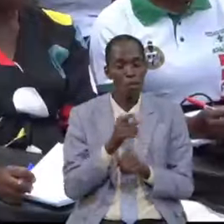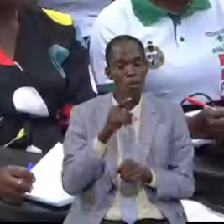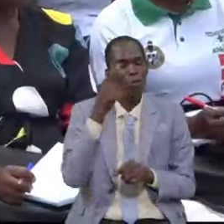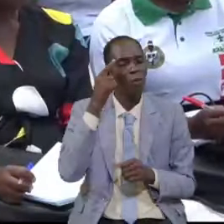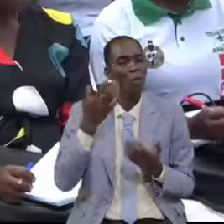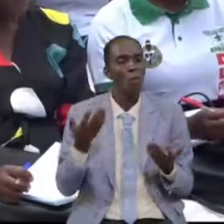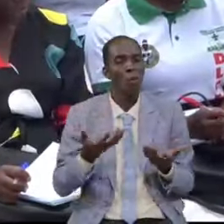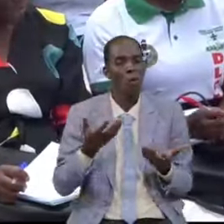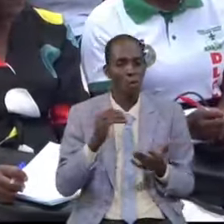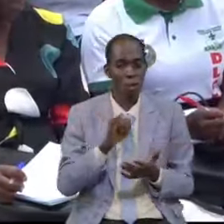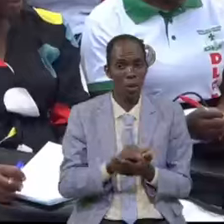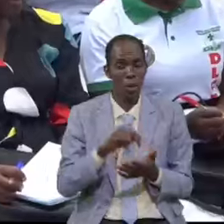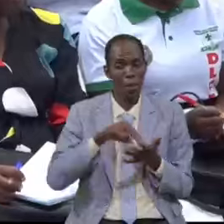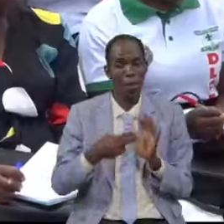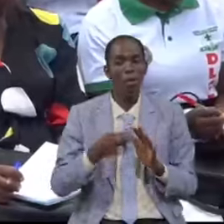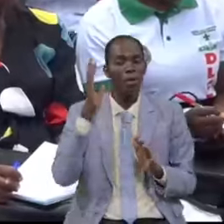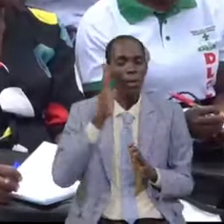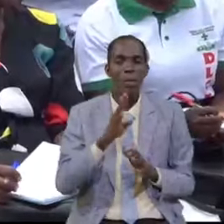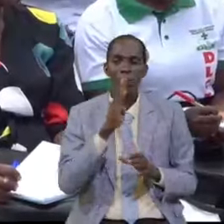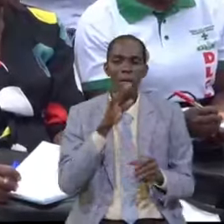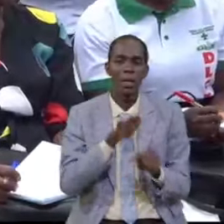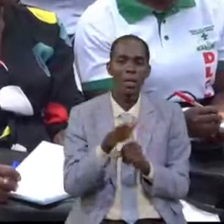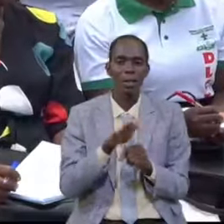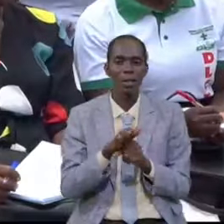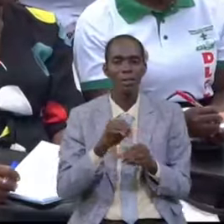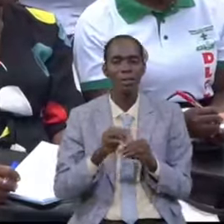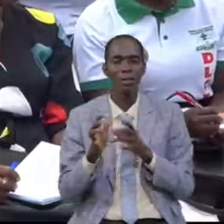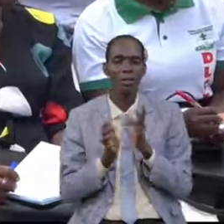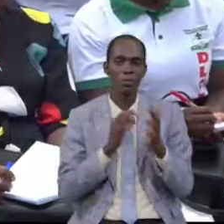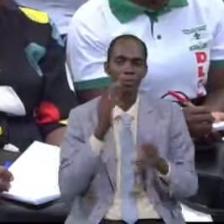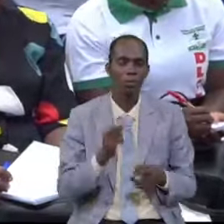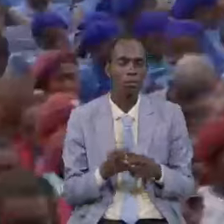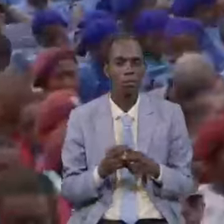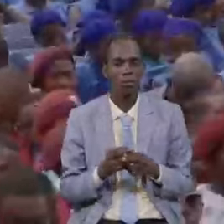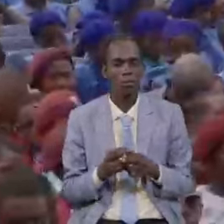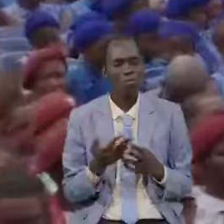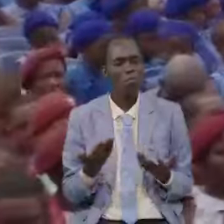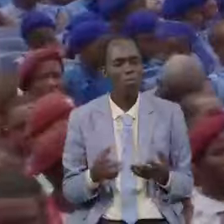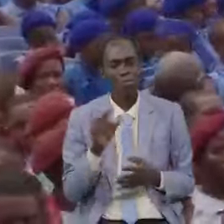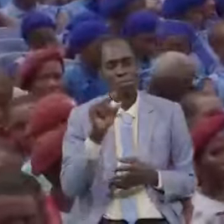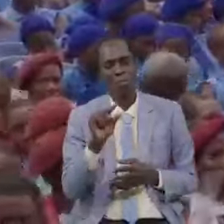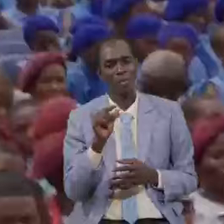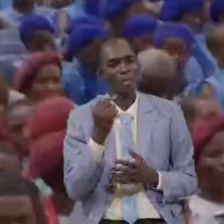in Jesus' name. The amen is tiny.